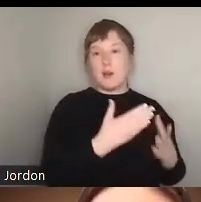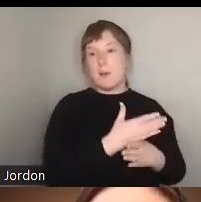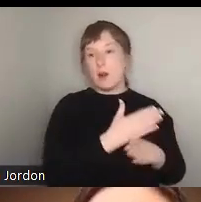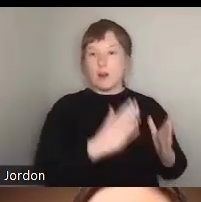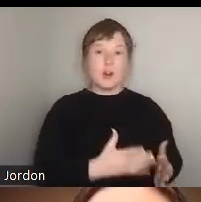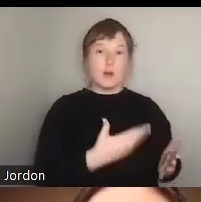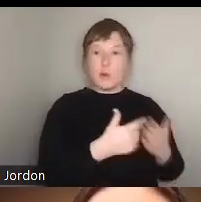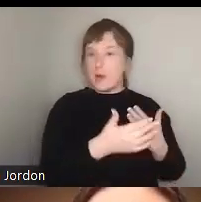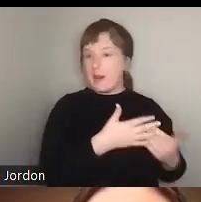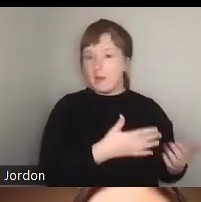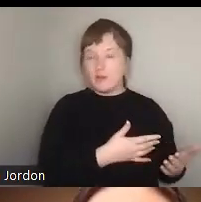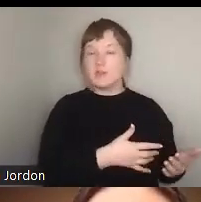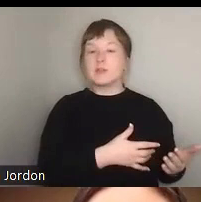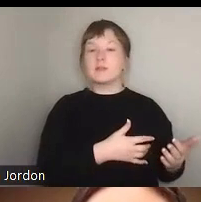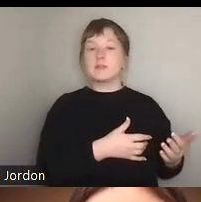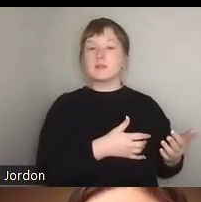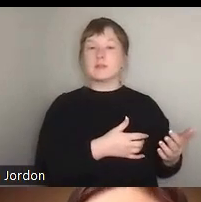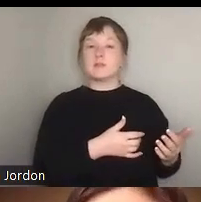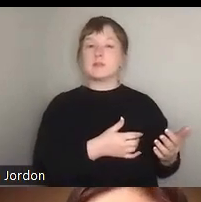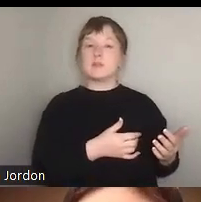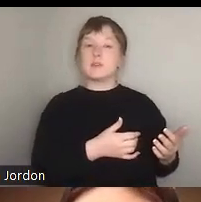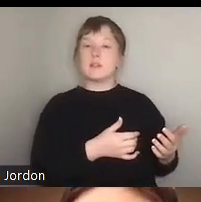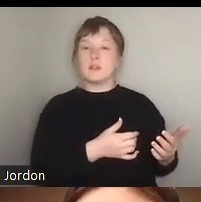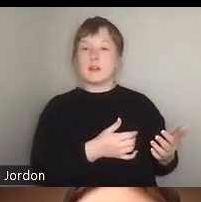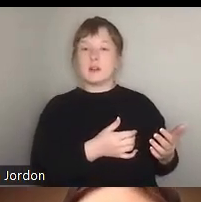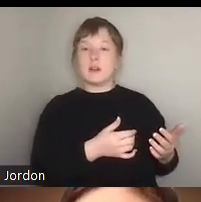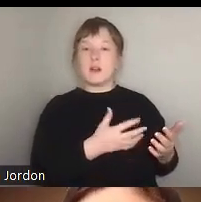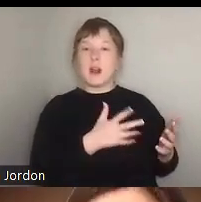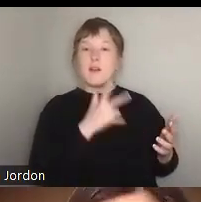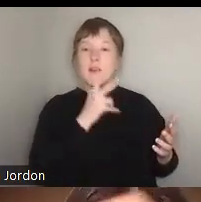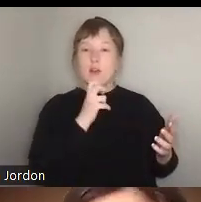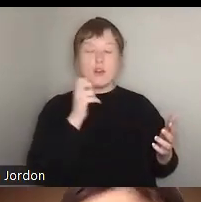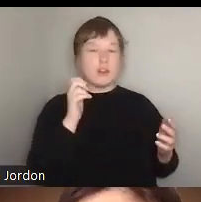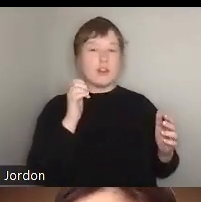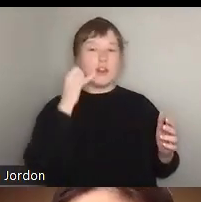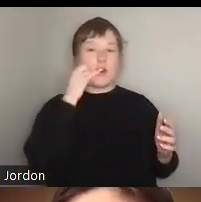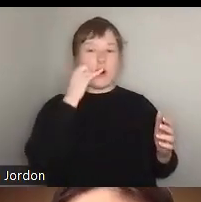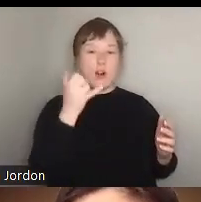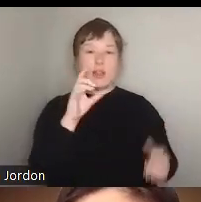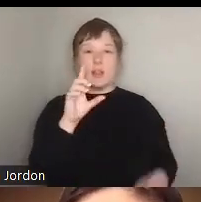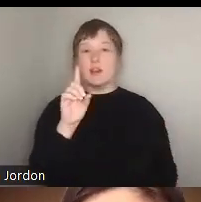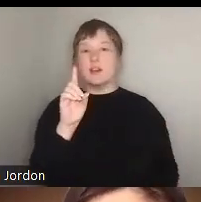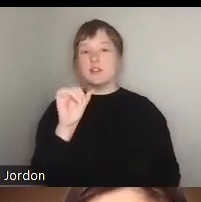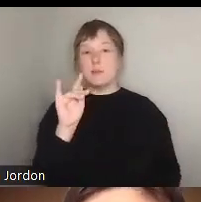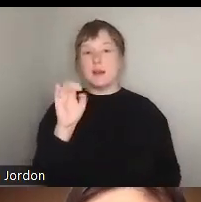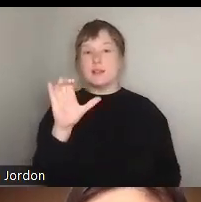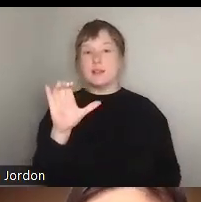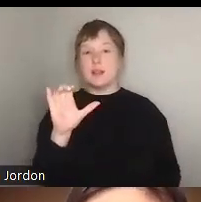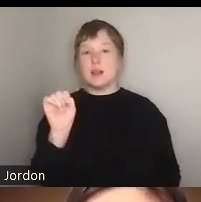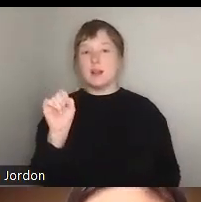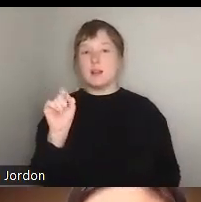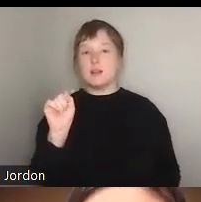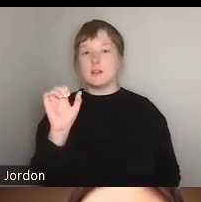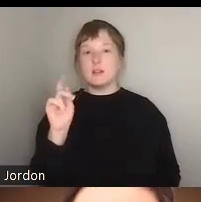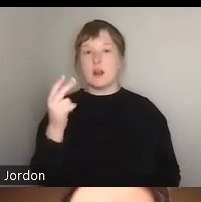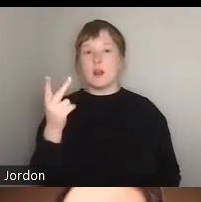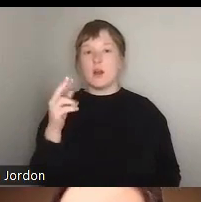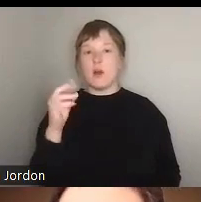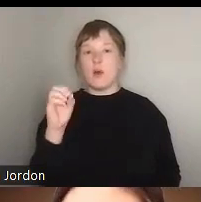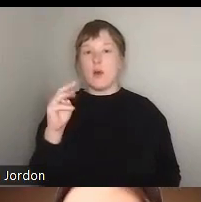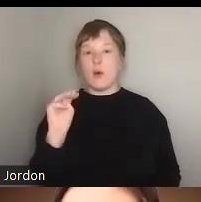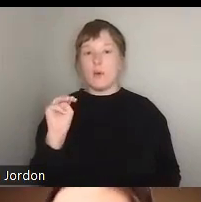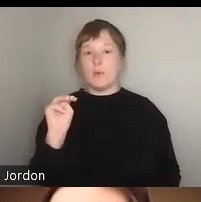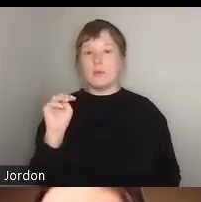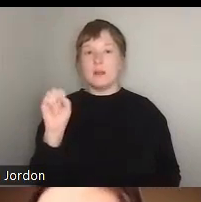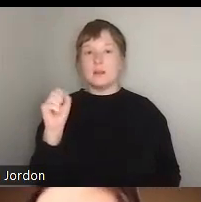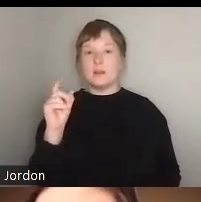is. And I've heard it called before as like the domestic Stockholm syndrome, which, referring to, usually it's used